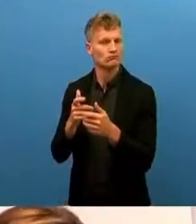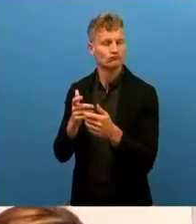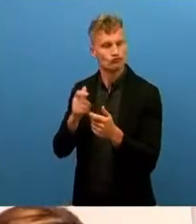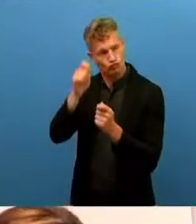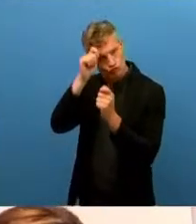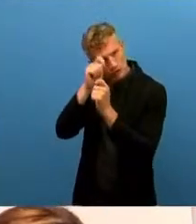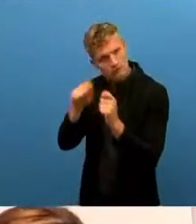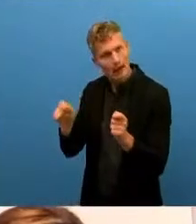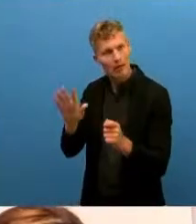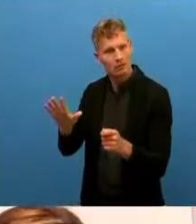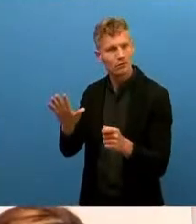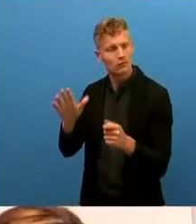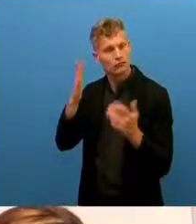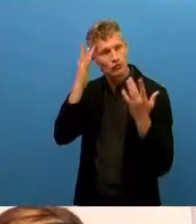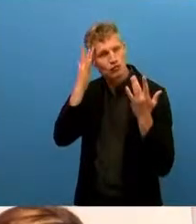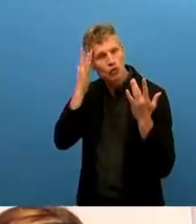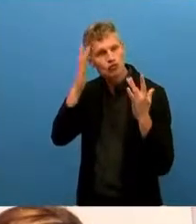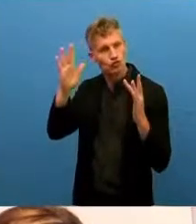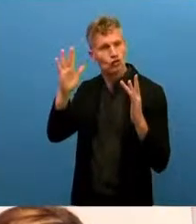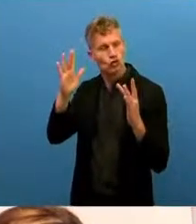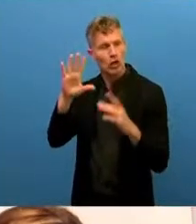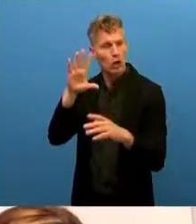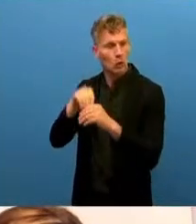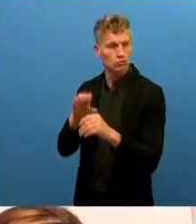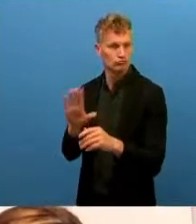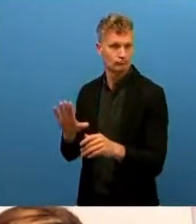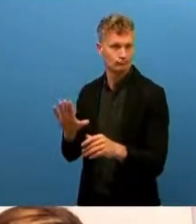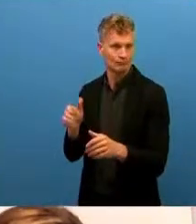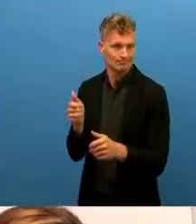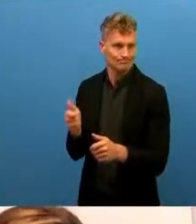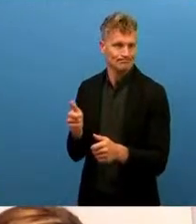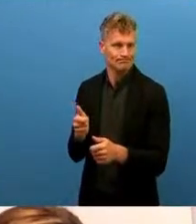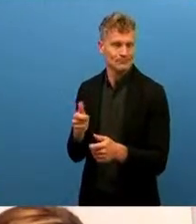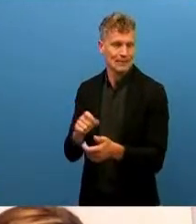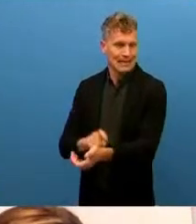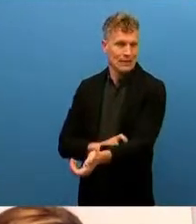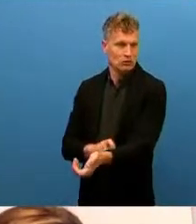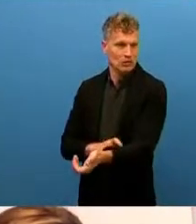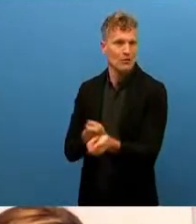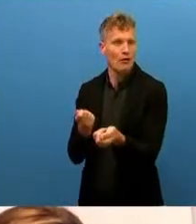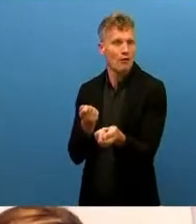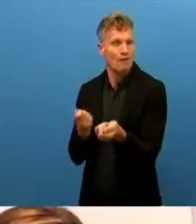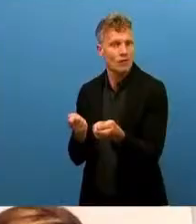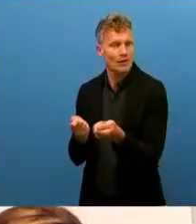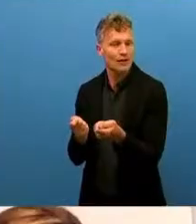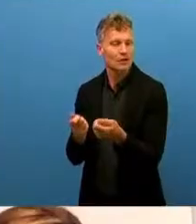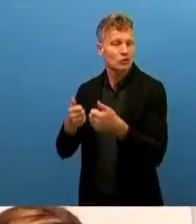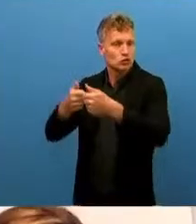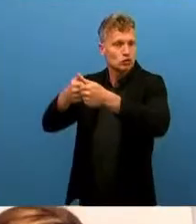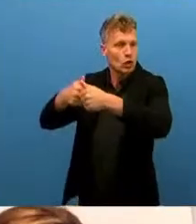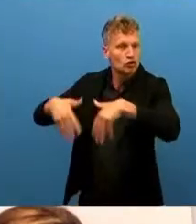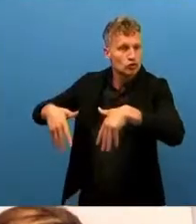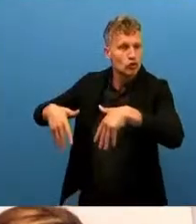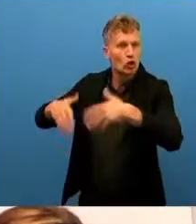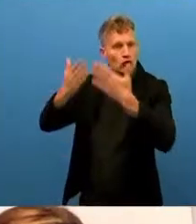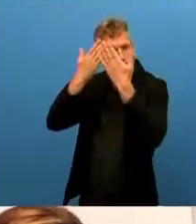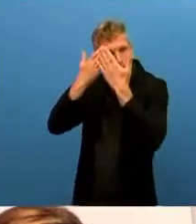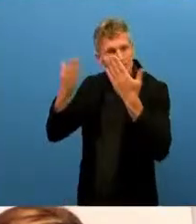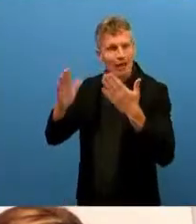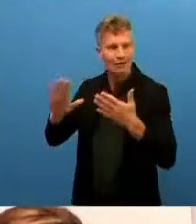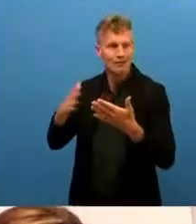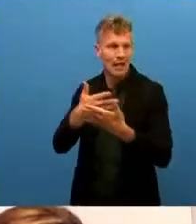of indigenous governance structures, and respected of linguistic and